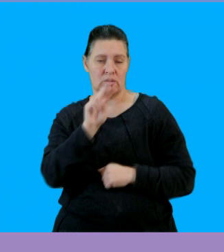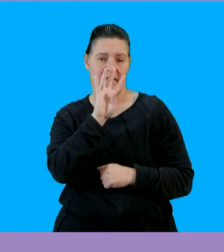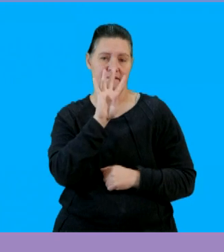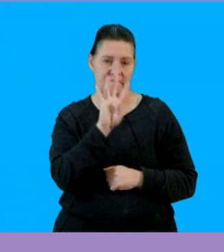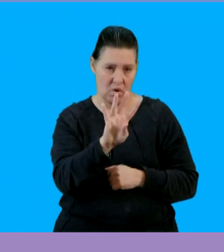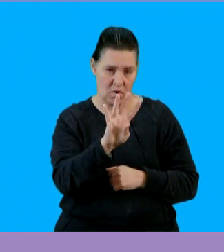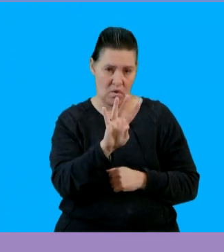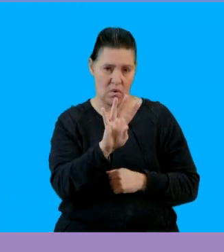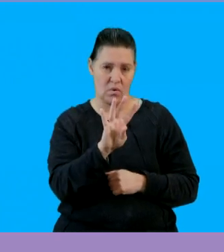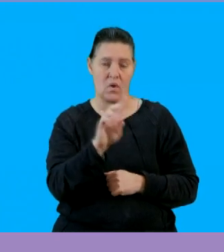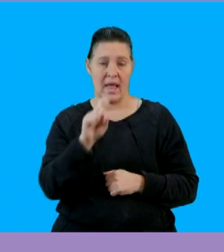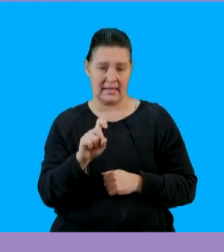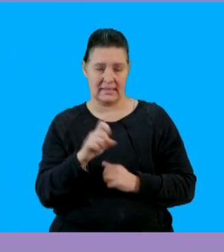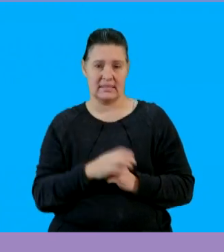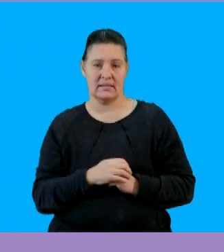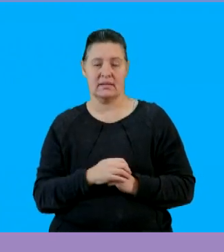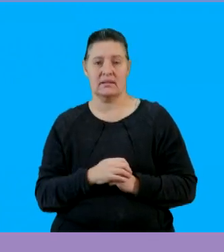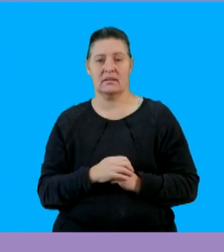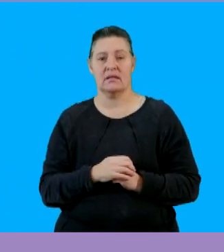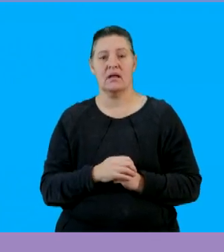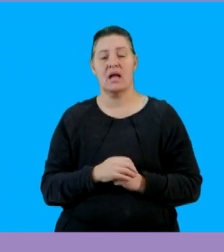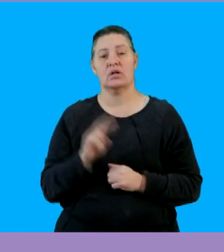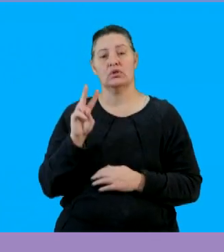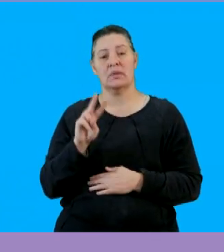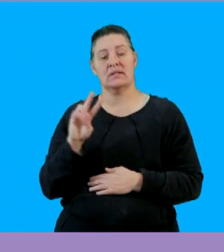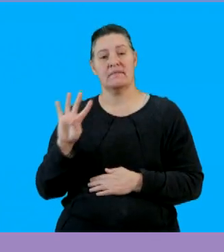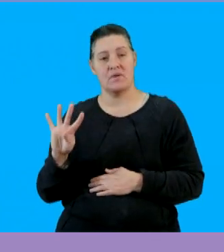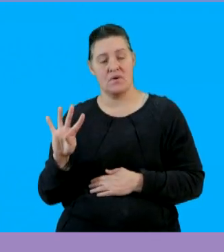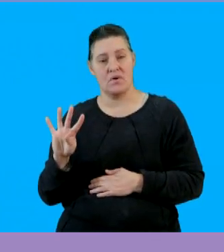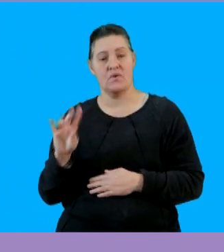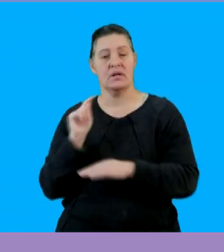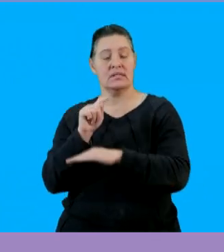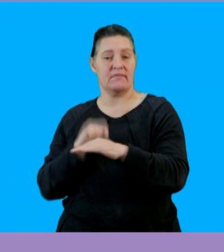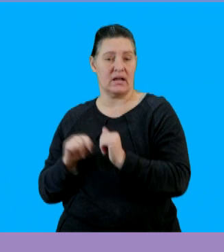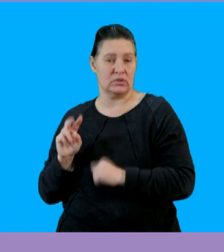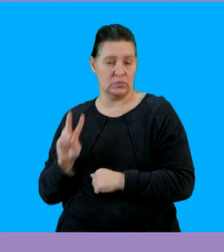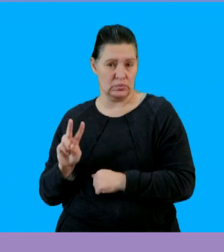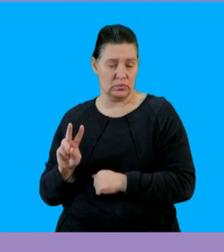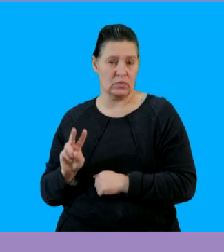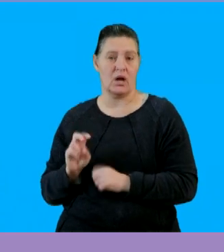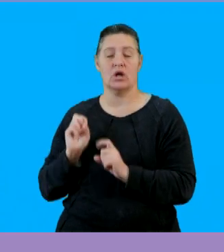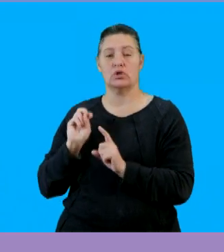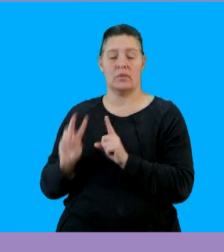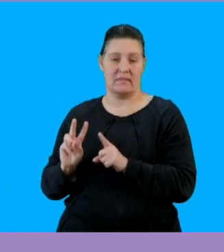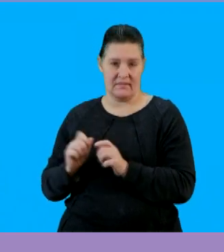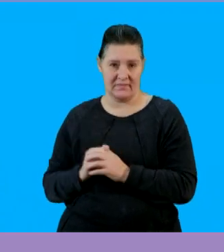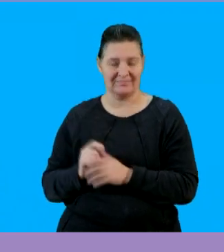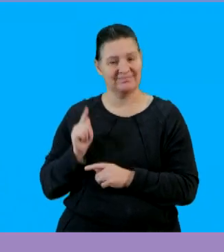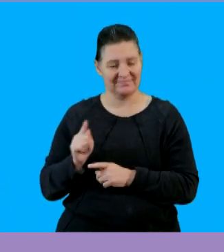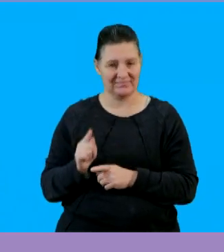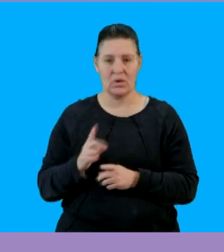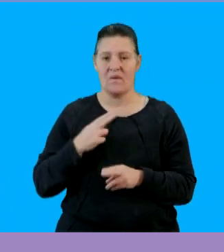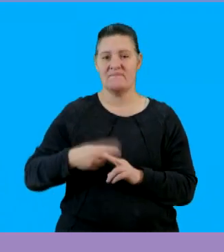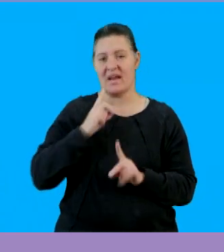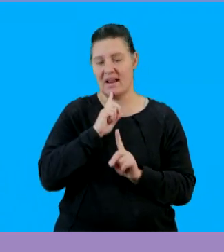divided by 2 is 4, so we are left with 4x. And 24 divided by 2 is 12.